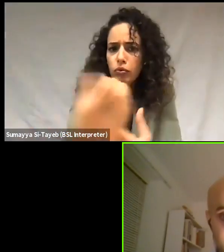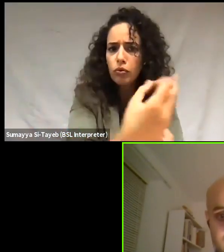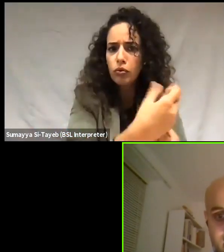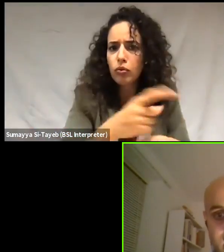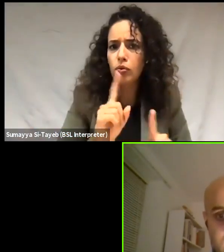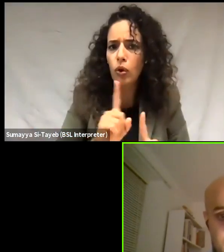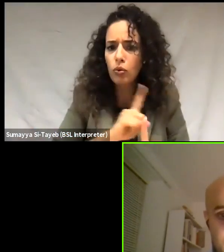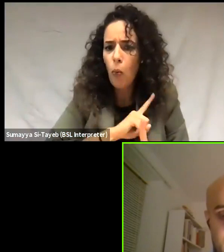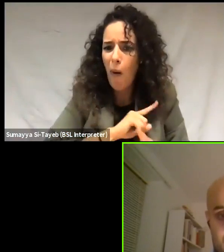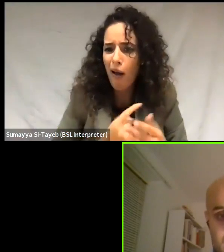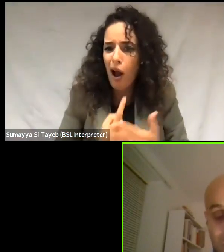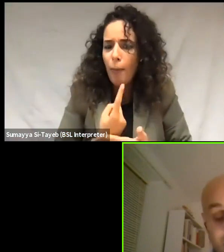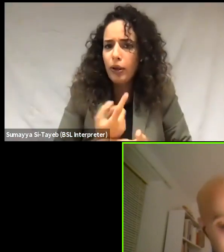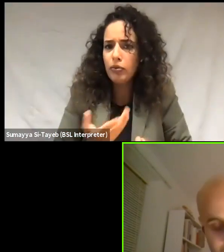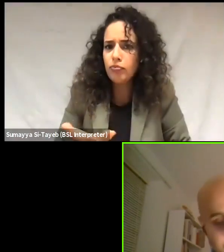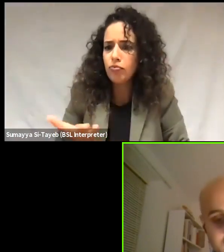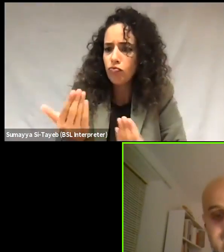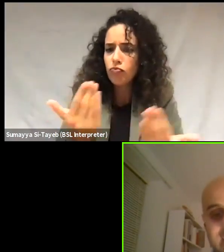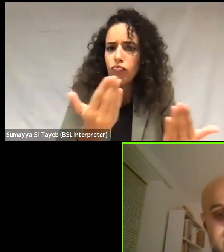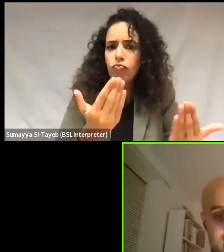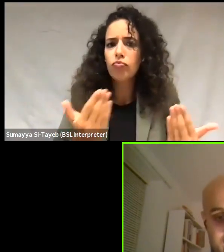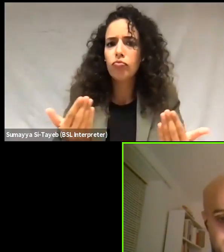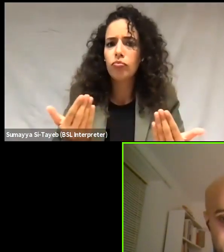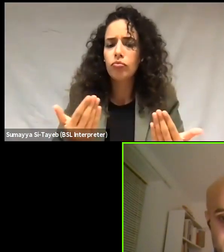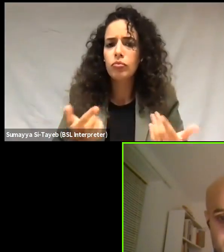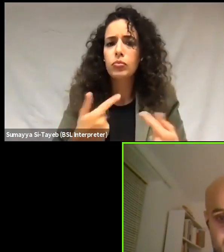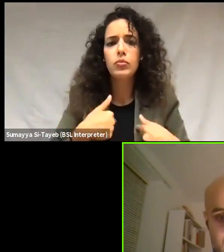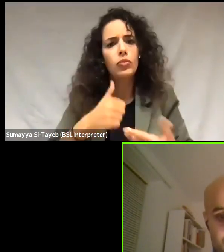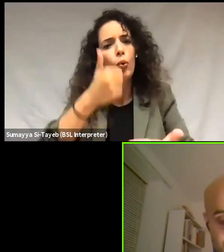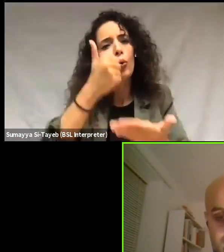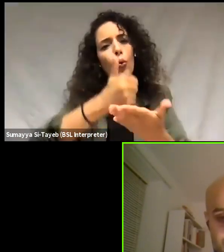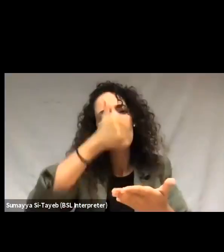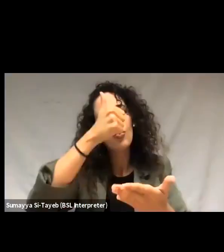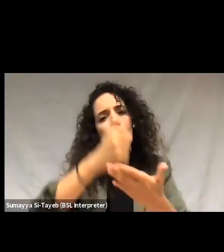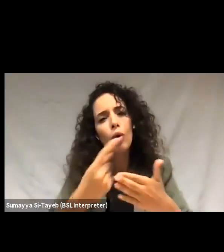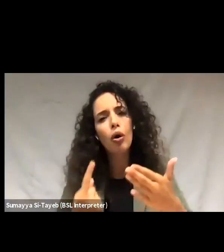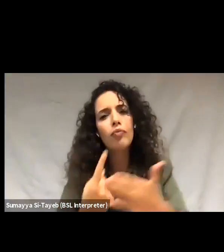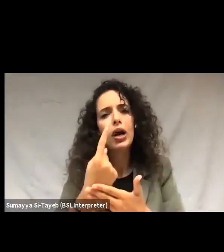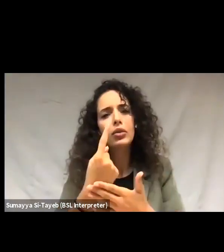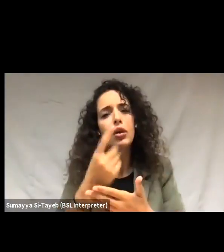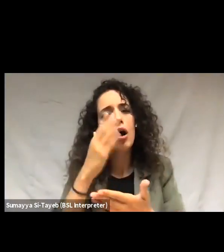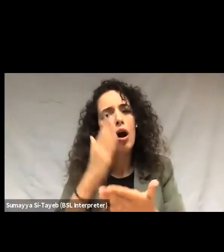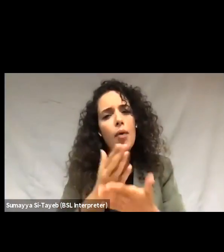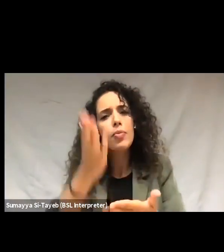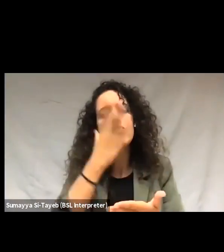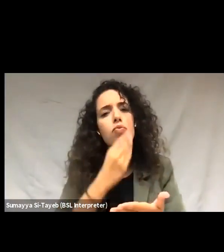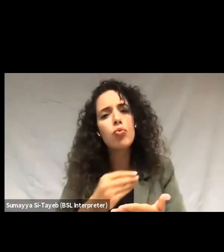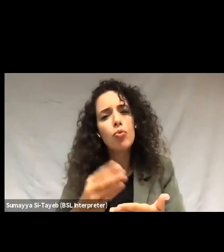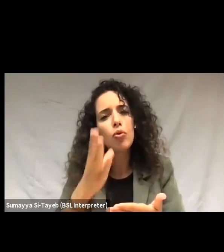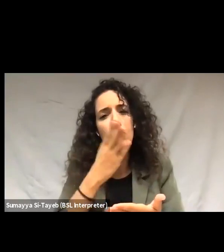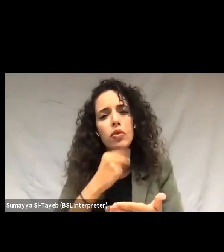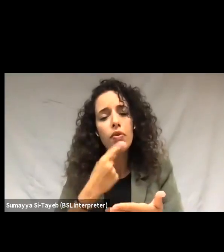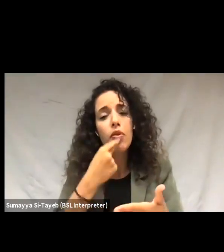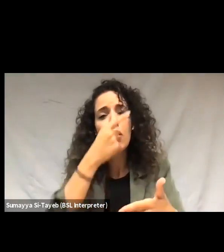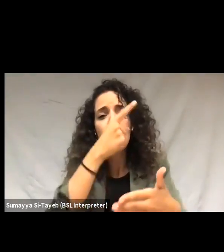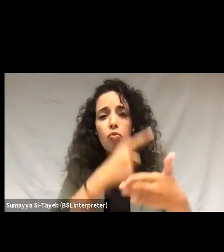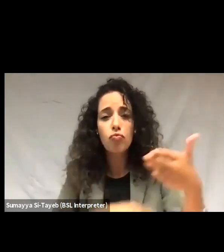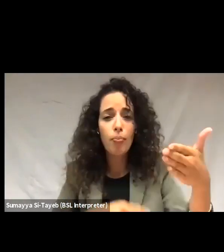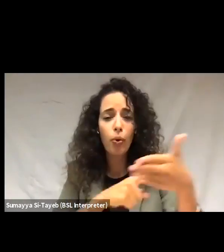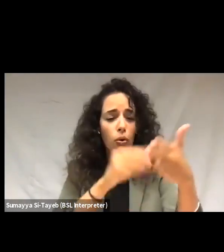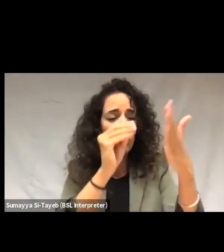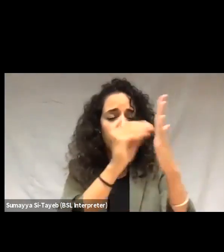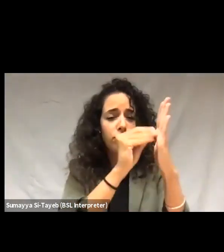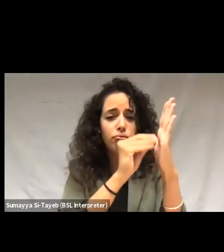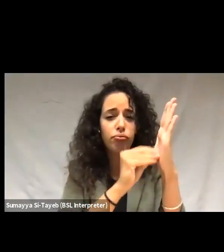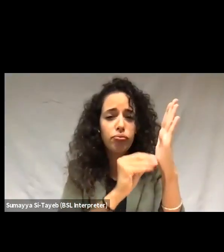taking place. It was a fantastic event and really, really useful. And the report is actually littered with some of these